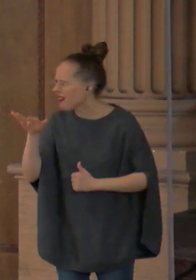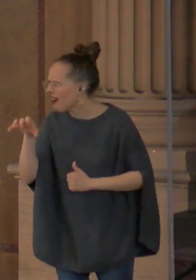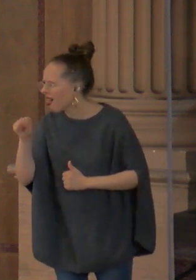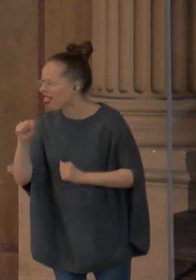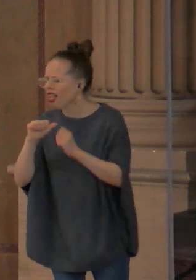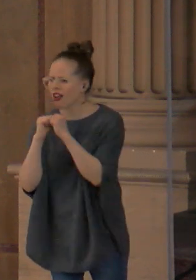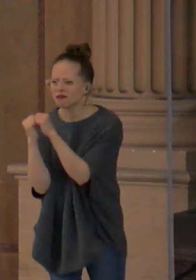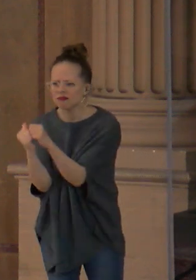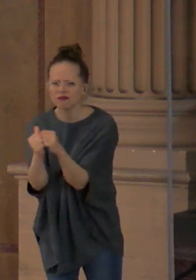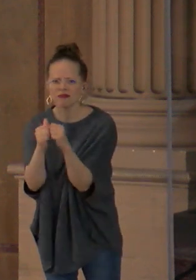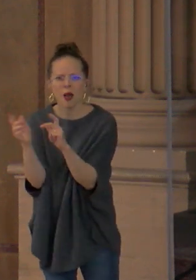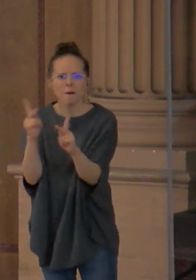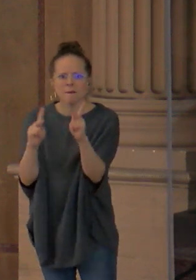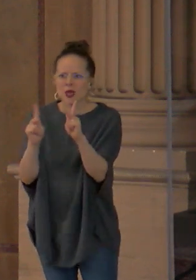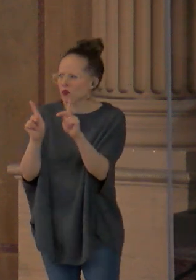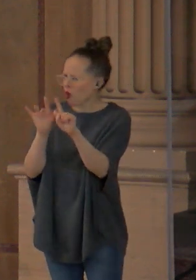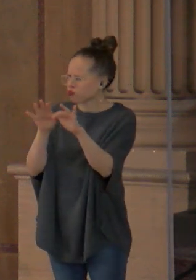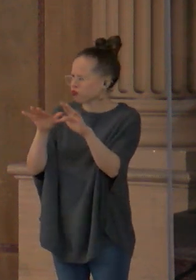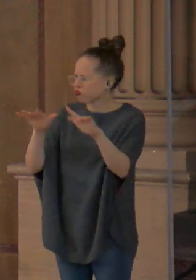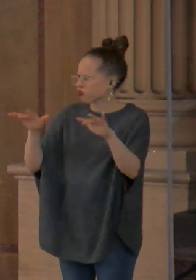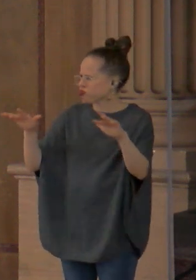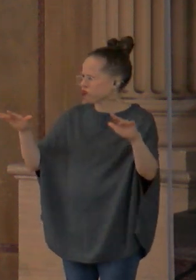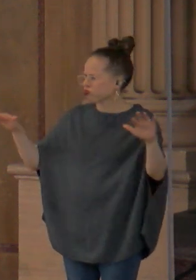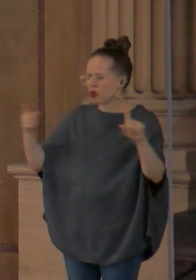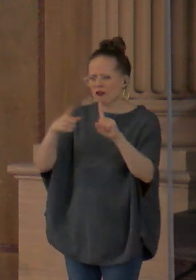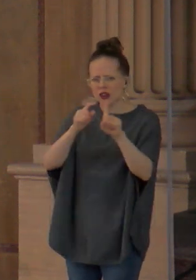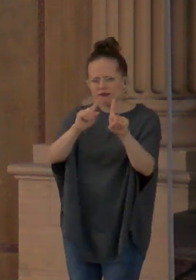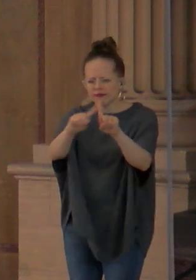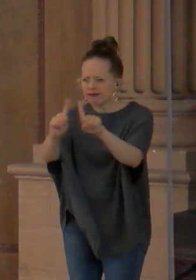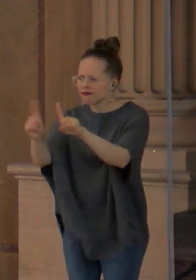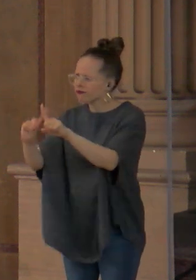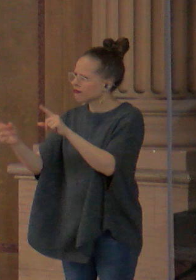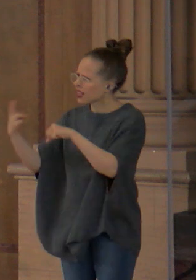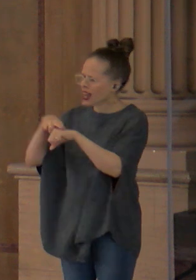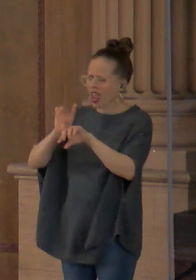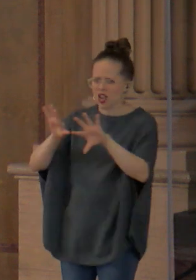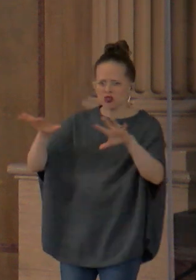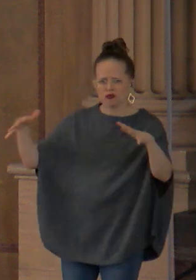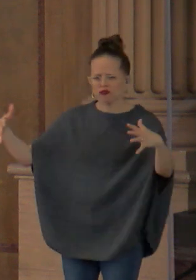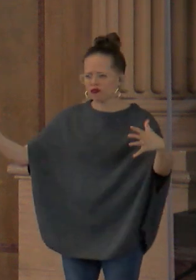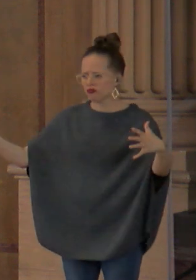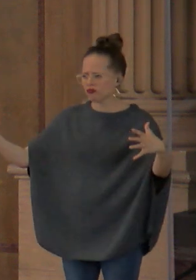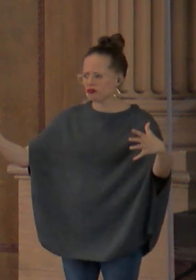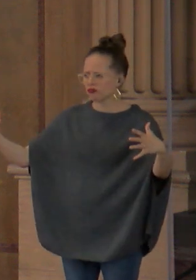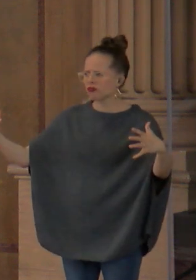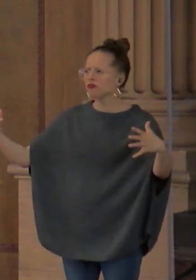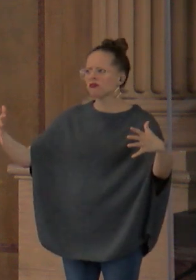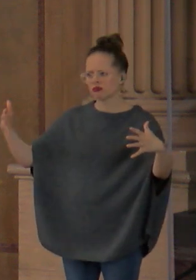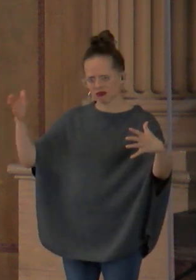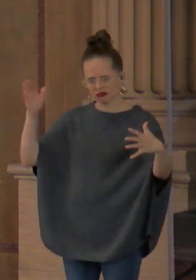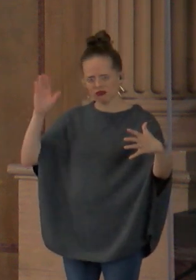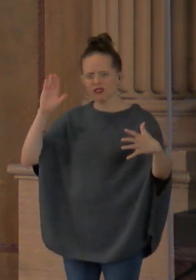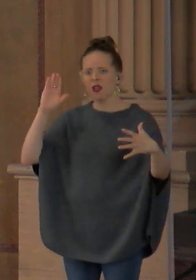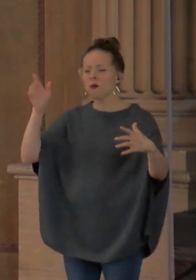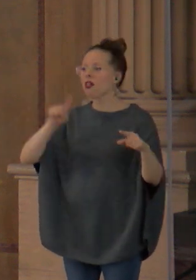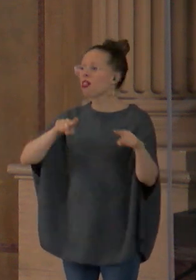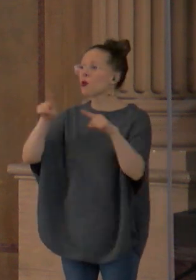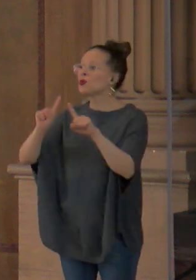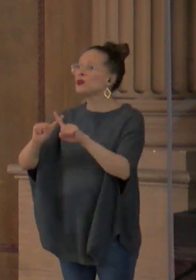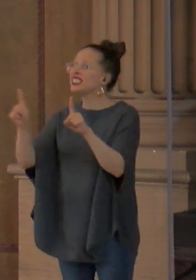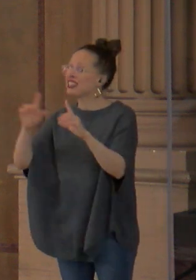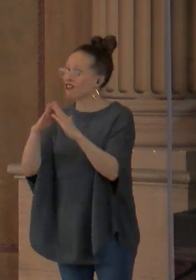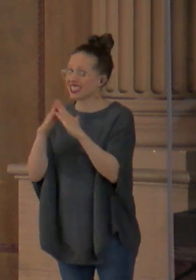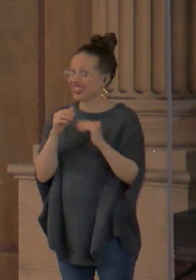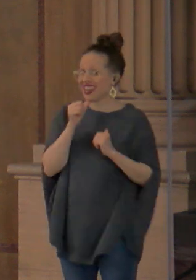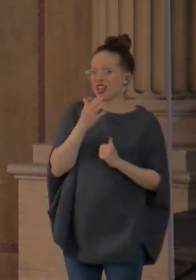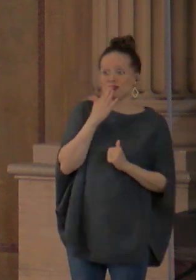a people that are far more diverse, made up of people from all nations, and that we're coming to a capital city that's not Jerusalem and Israel,